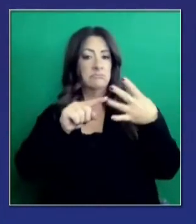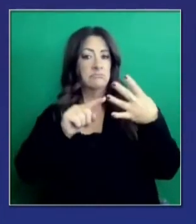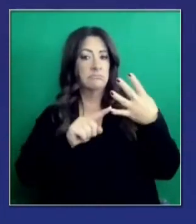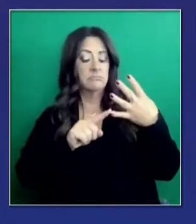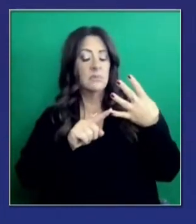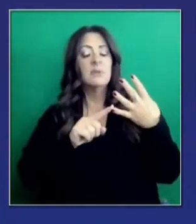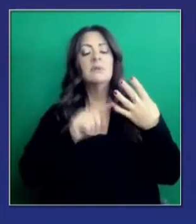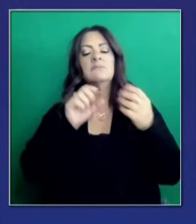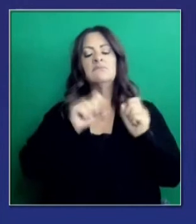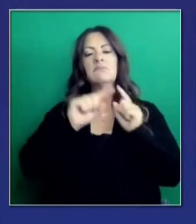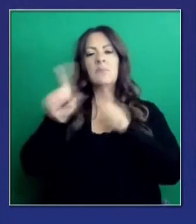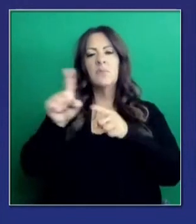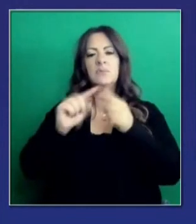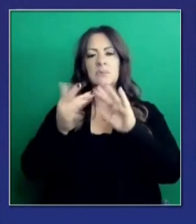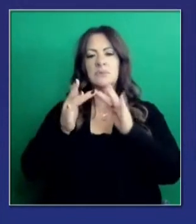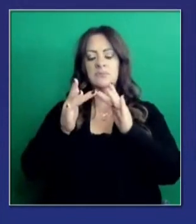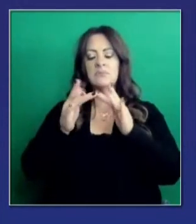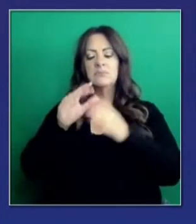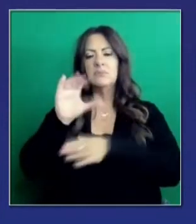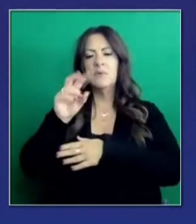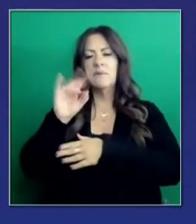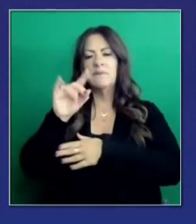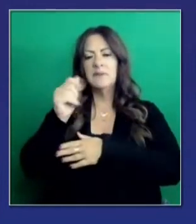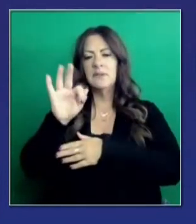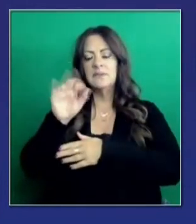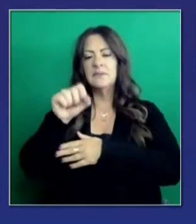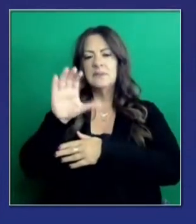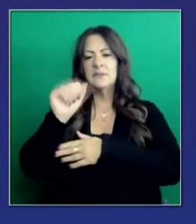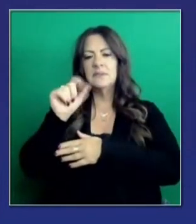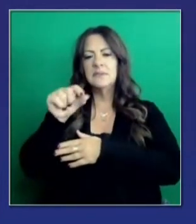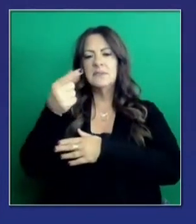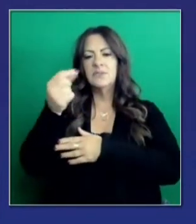what red means versus orange, go to the